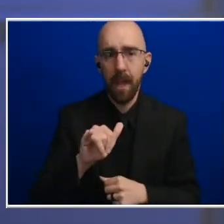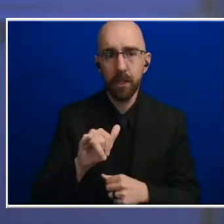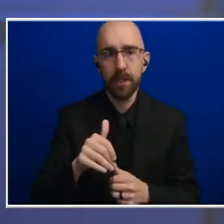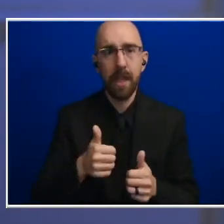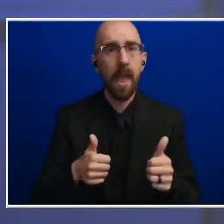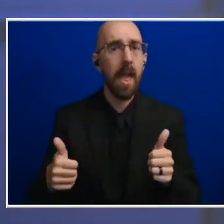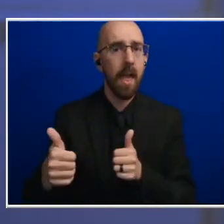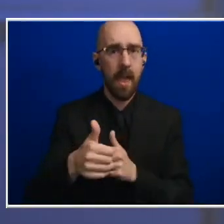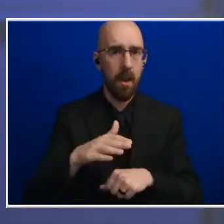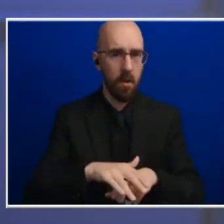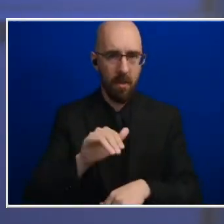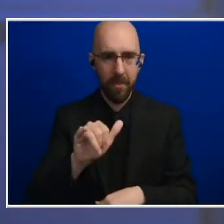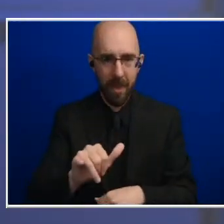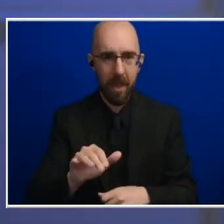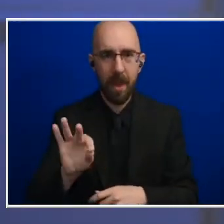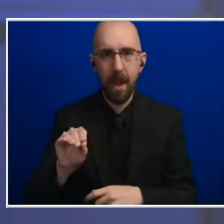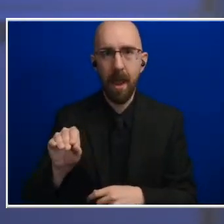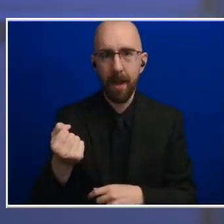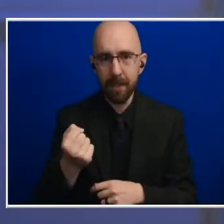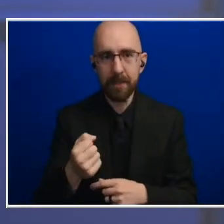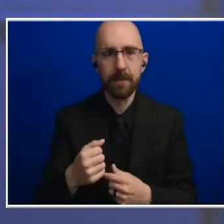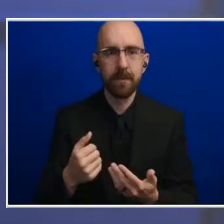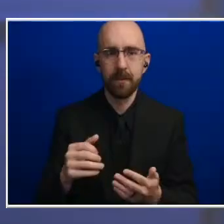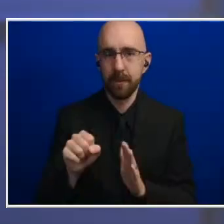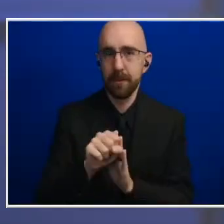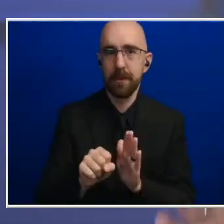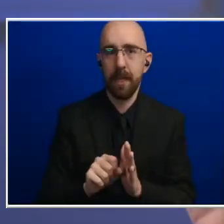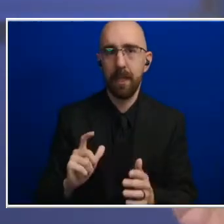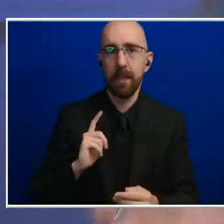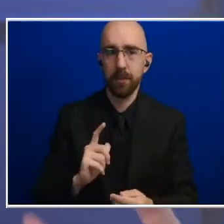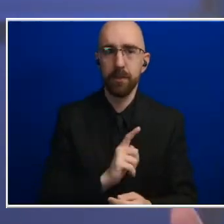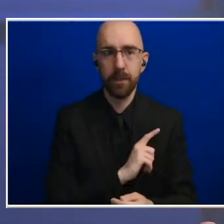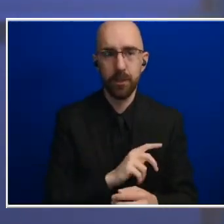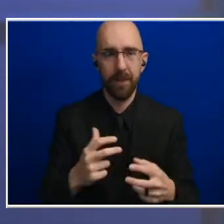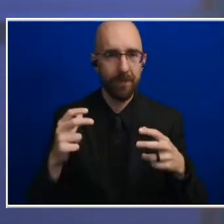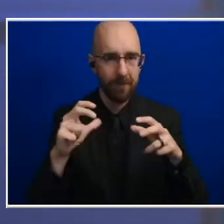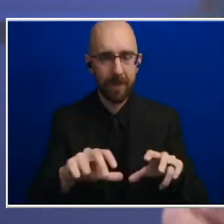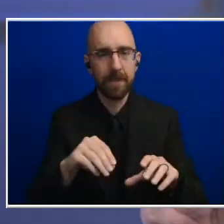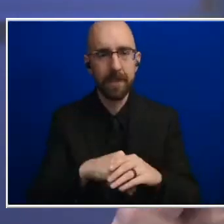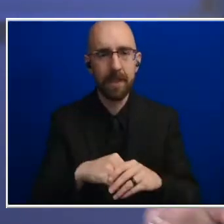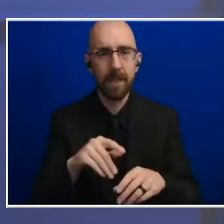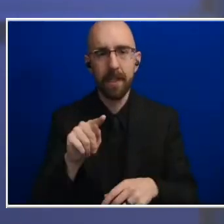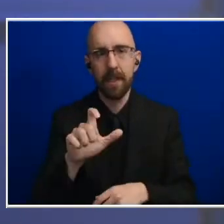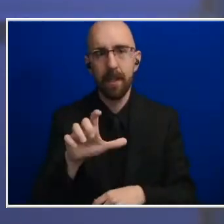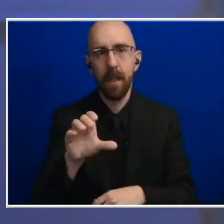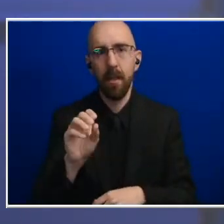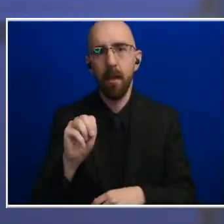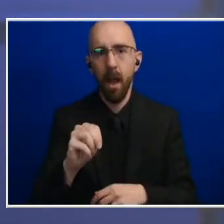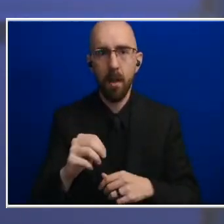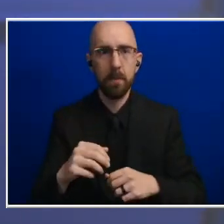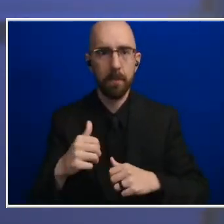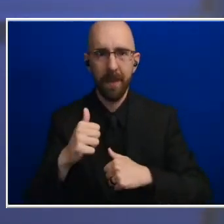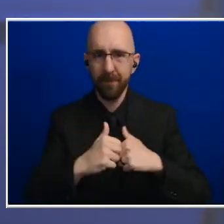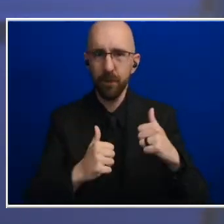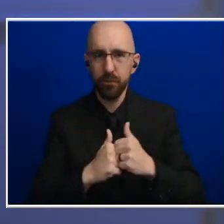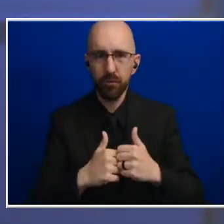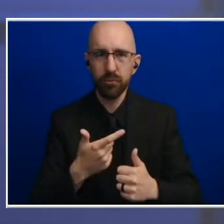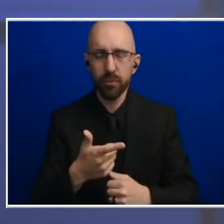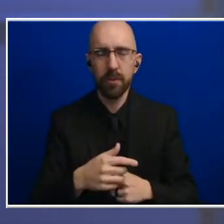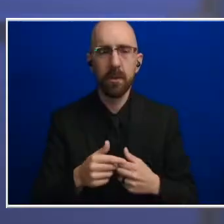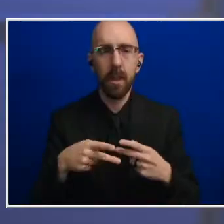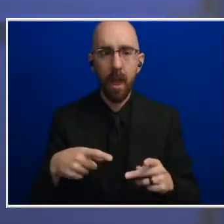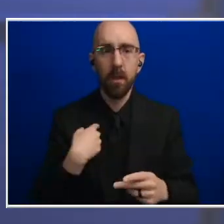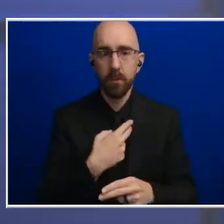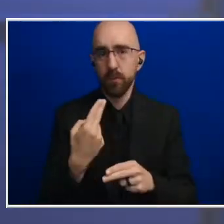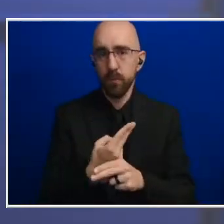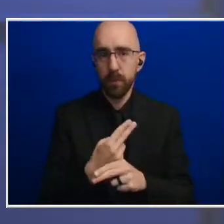the 90s, the state legislature invested in a telecom infrastructure that allowed us to harness the technology and provide care